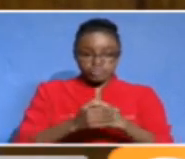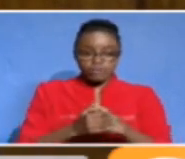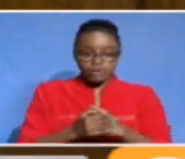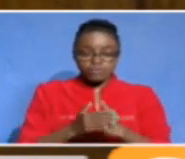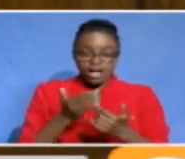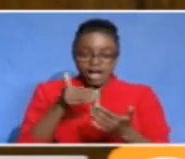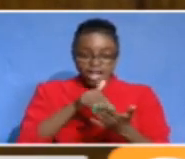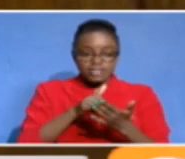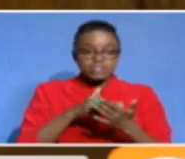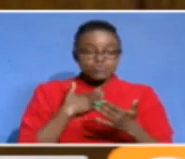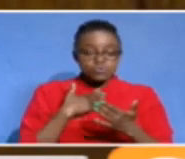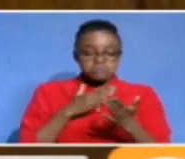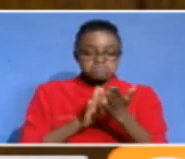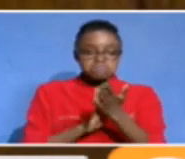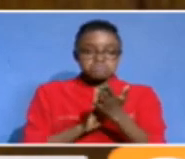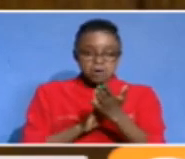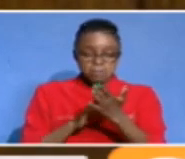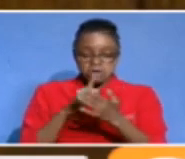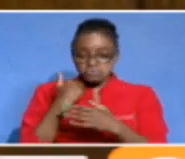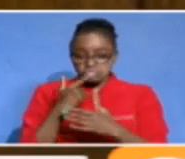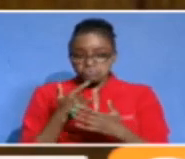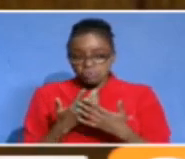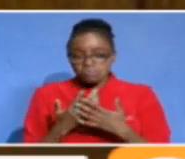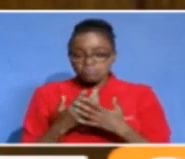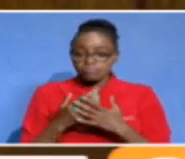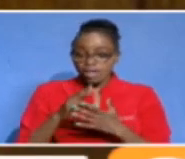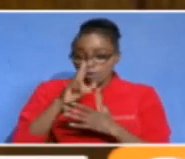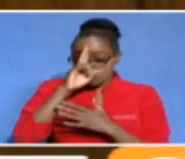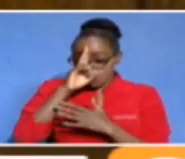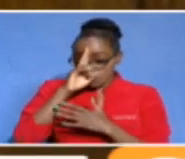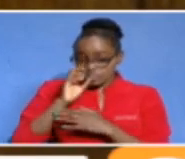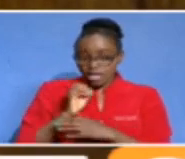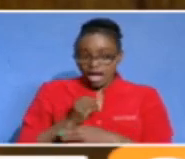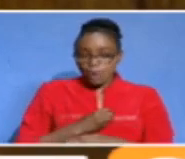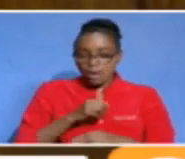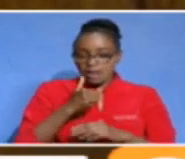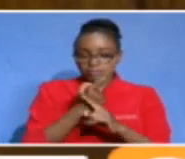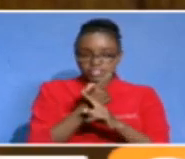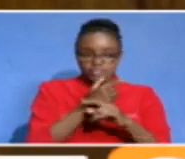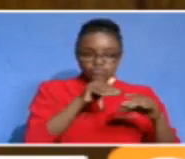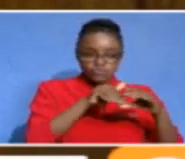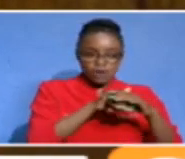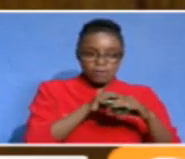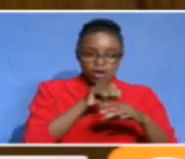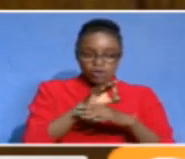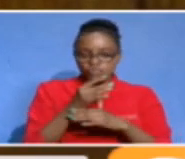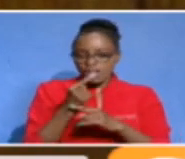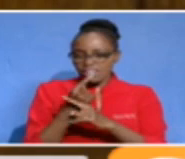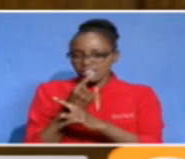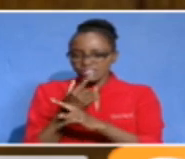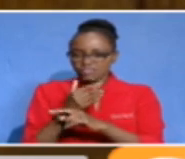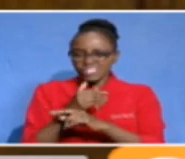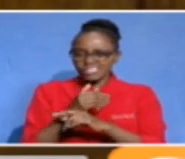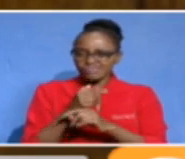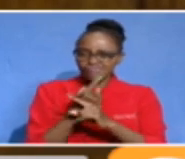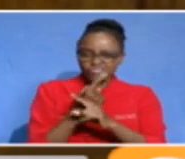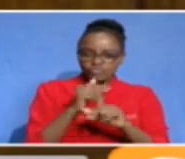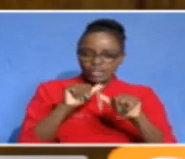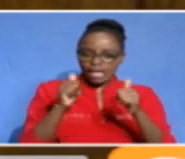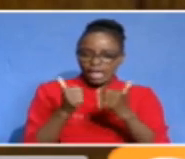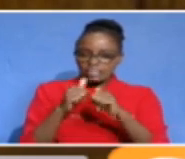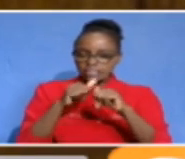once again wish to commend our officers and other members of the multi-agency security